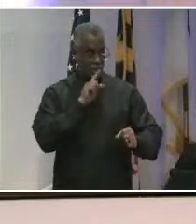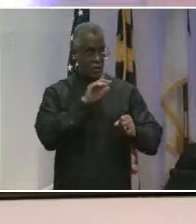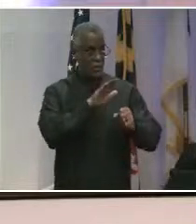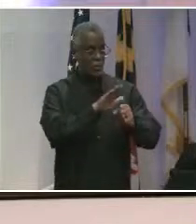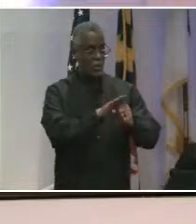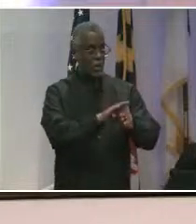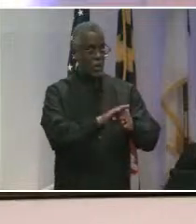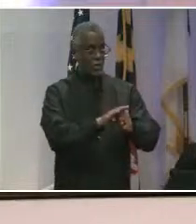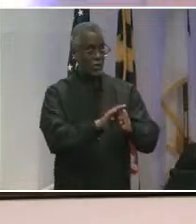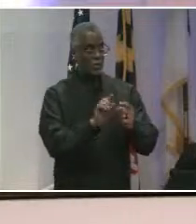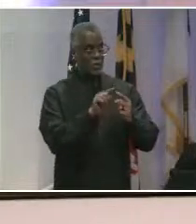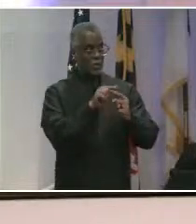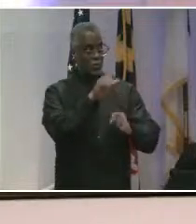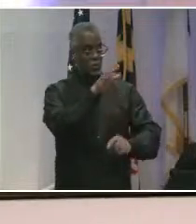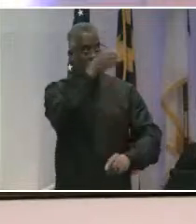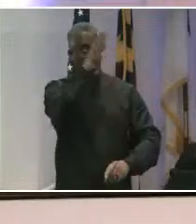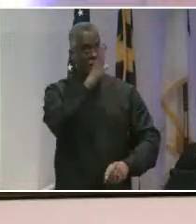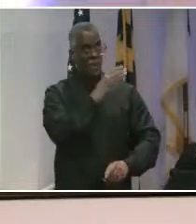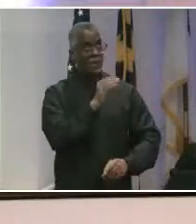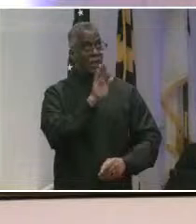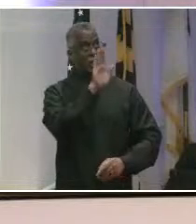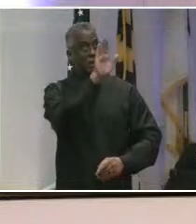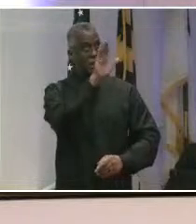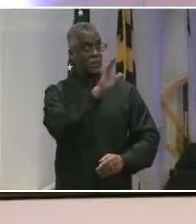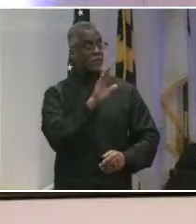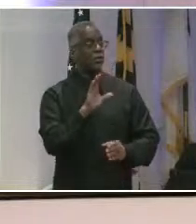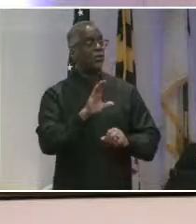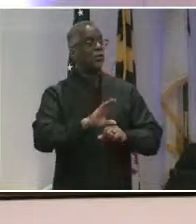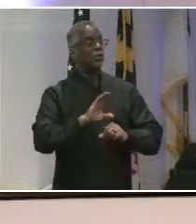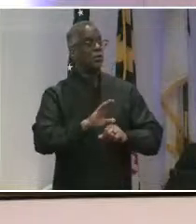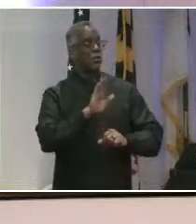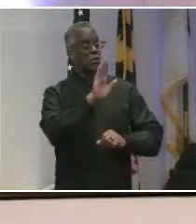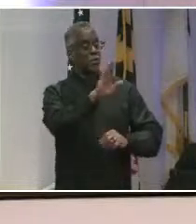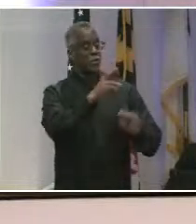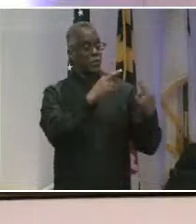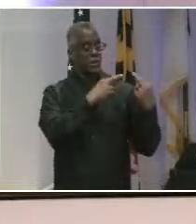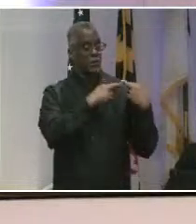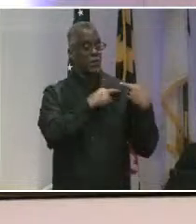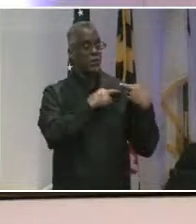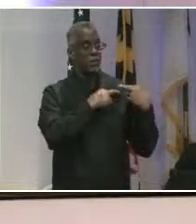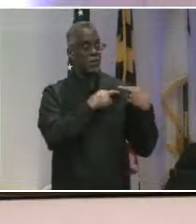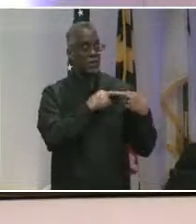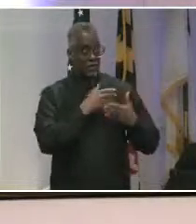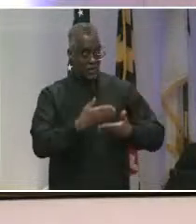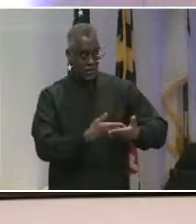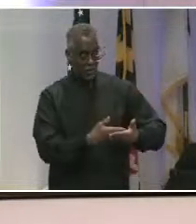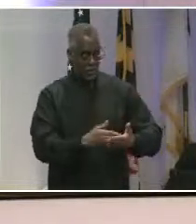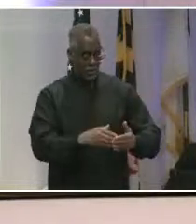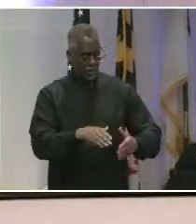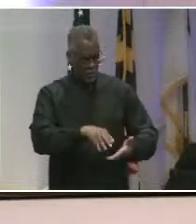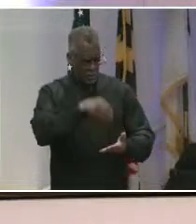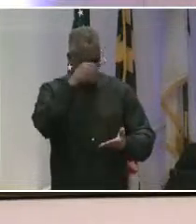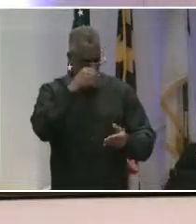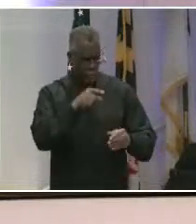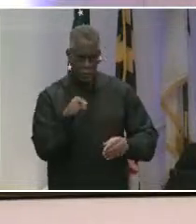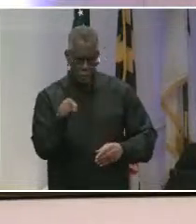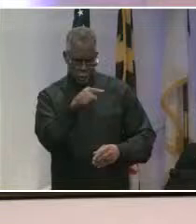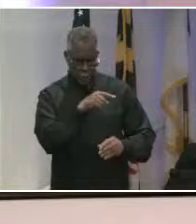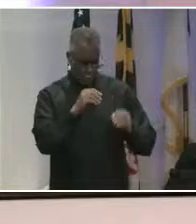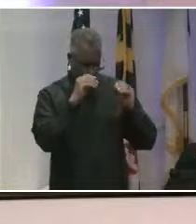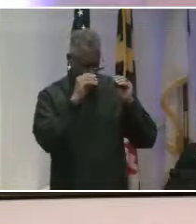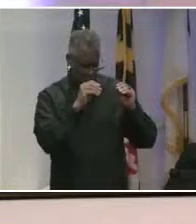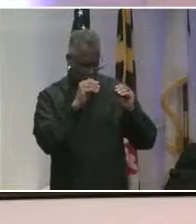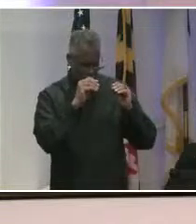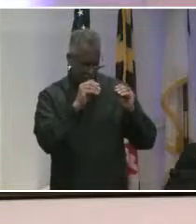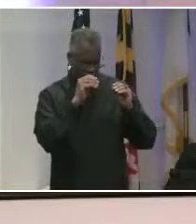to his church, it is your part and duty to see that he be taught as soon as he shall be able